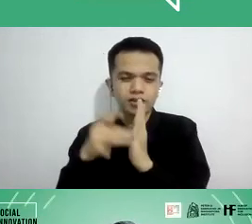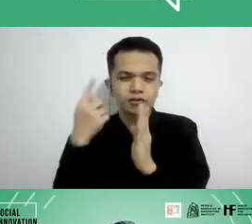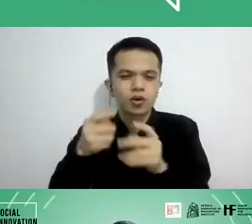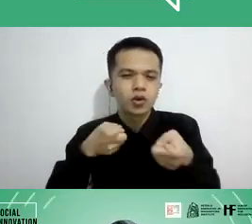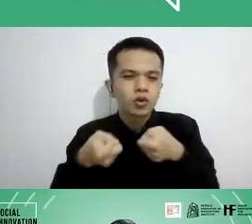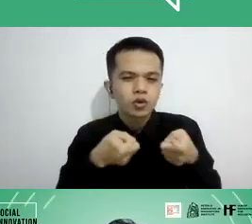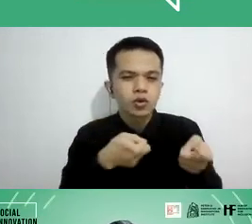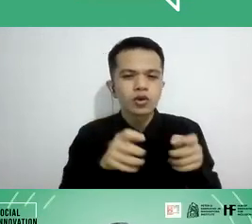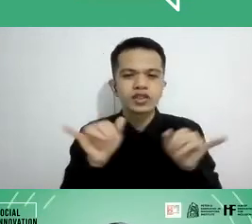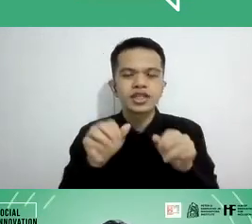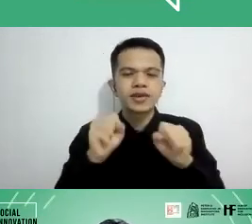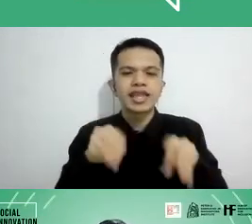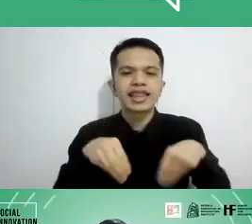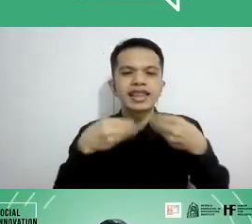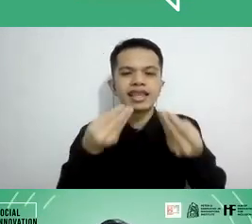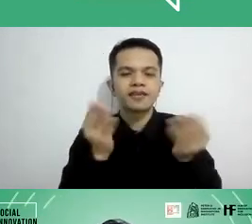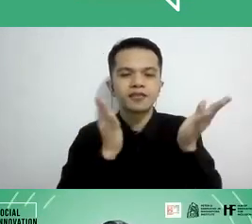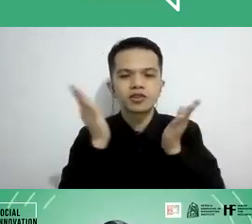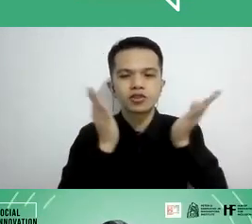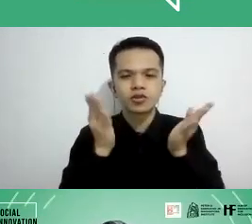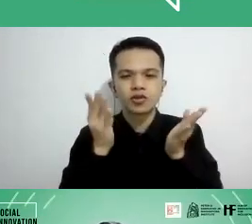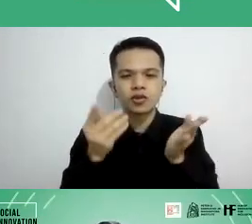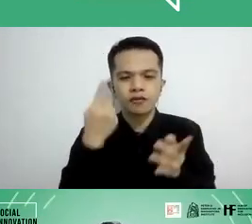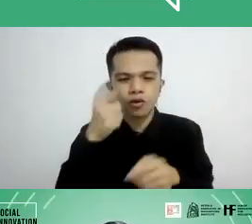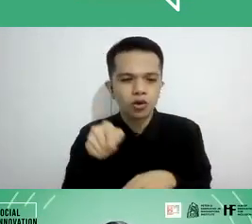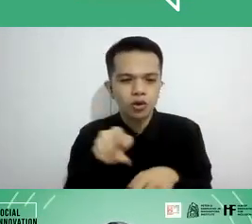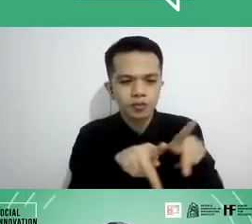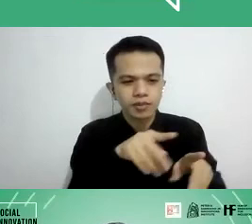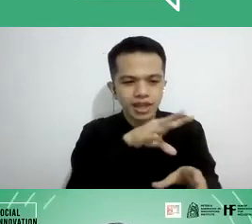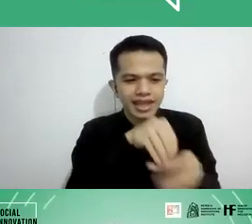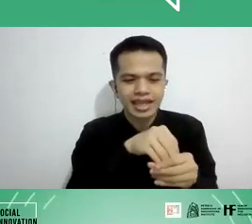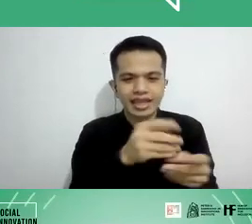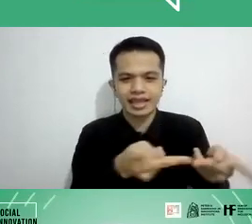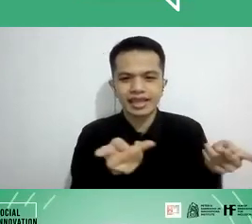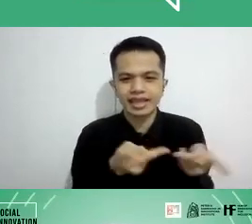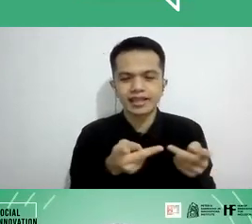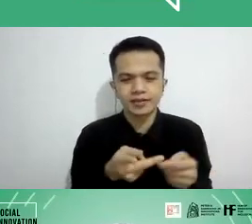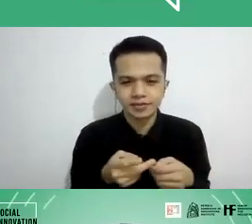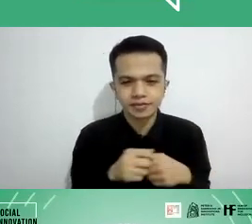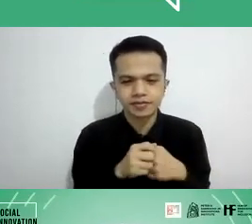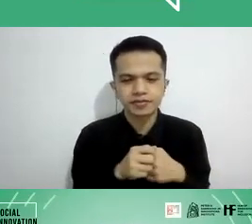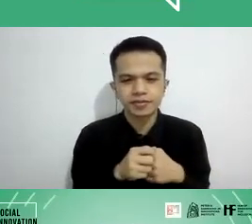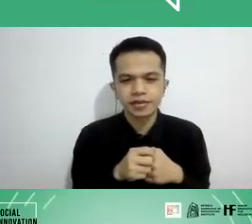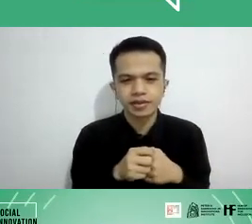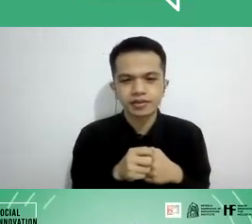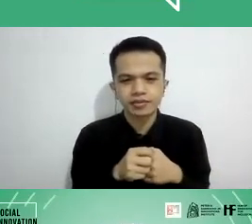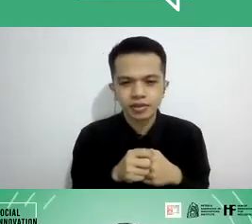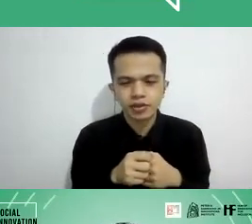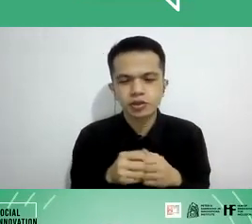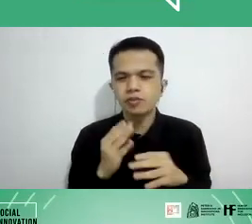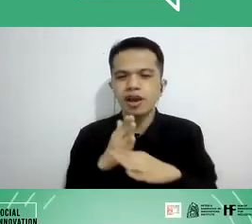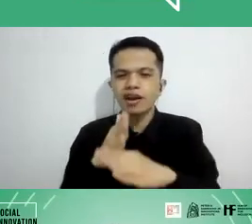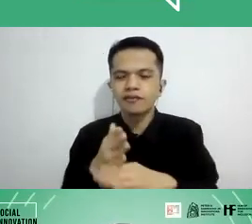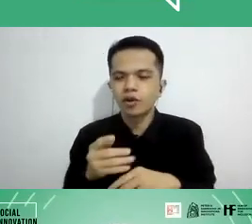control and to provide the services to citizens in that area, both to prevent pollution, to